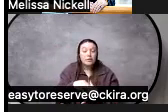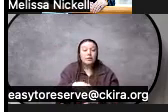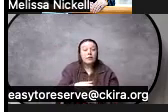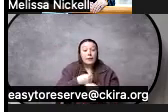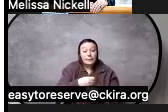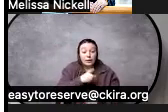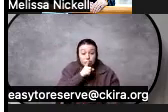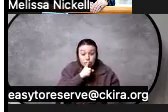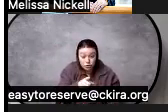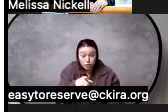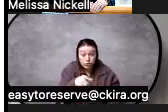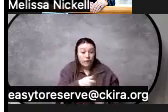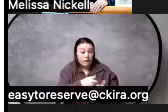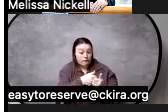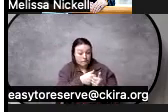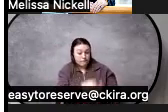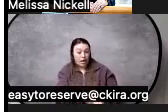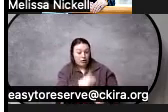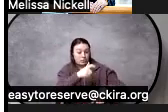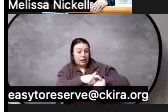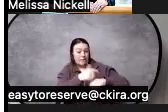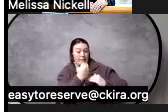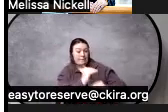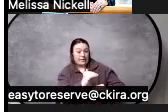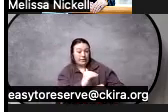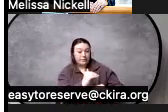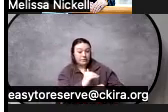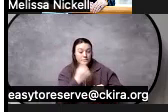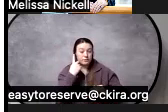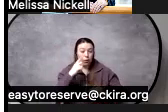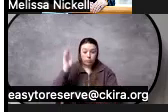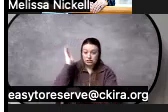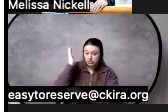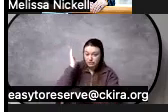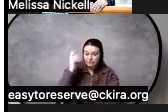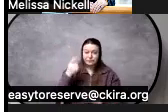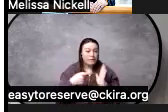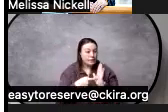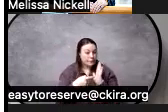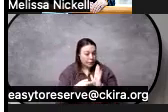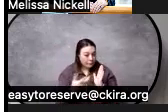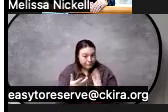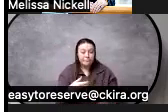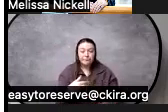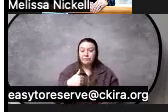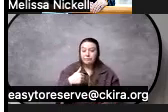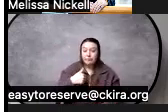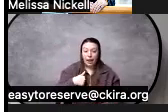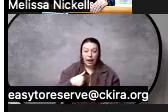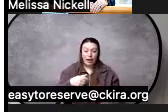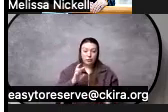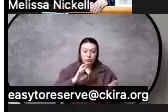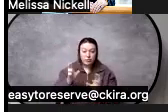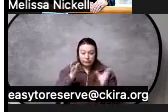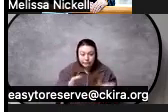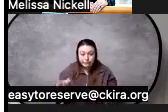adhere to the time imposed upon an oral presentation. So let's say if you were told to prepare a 15-minute talk, I want you to